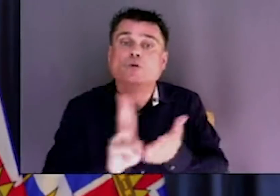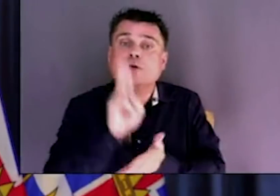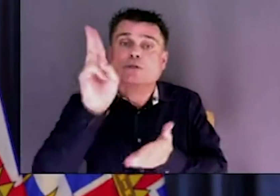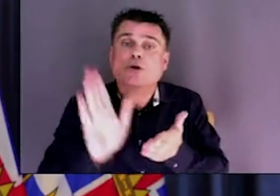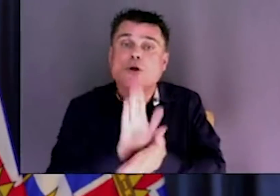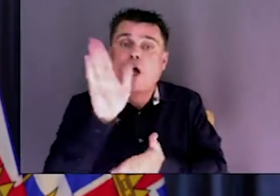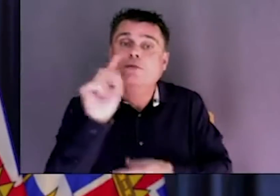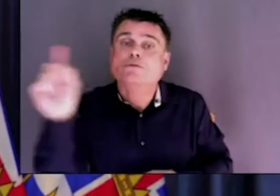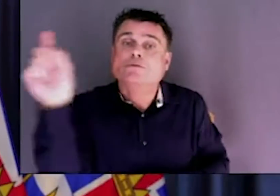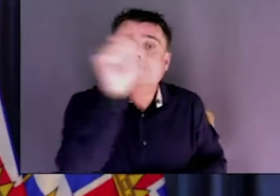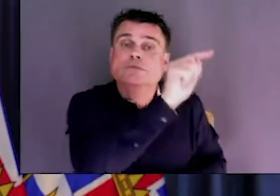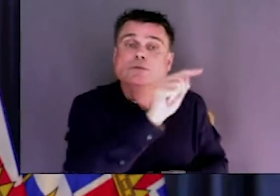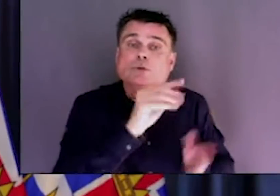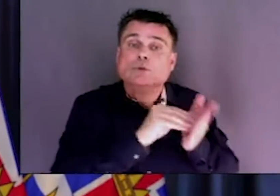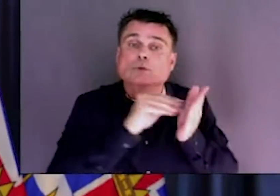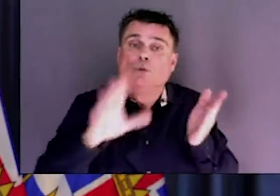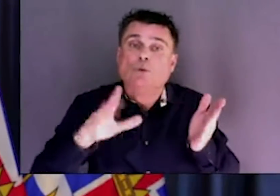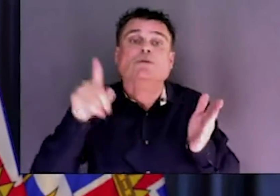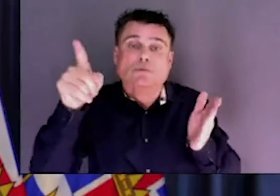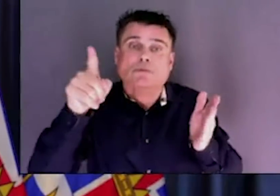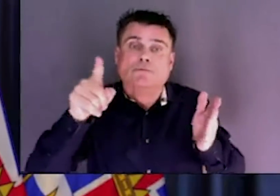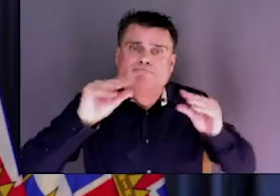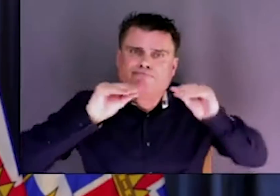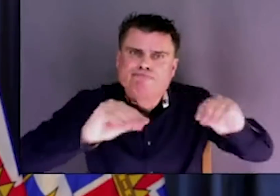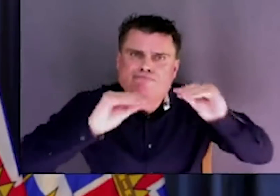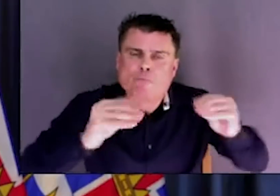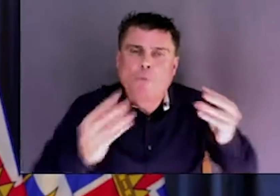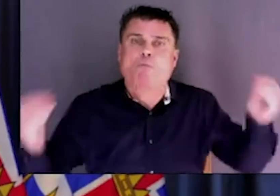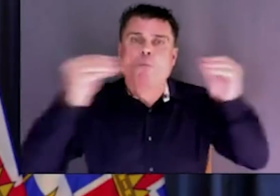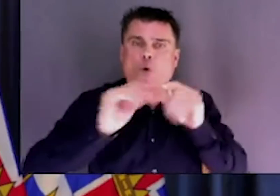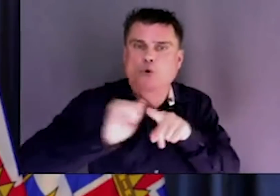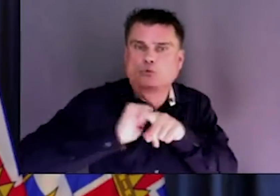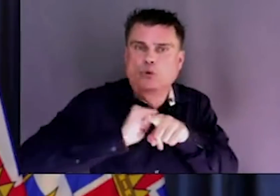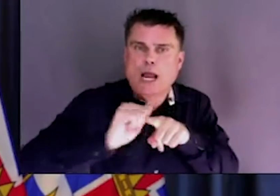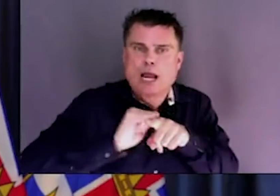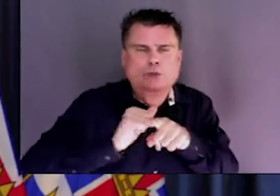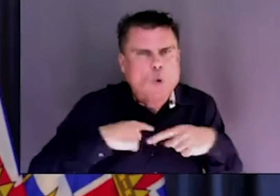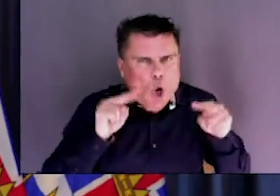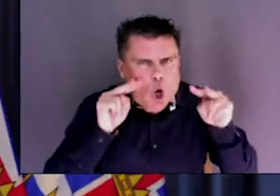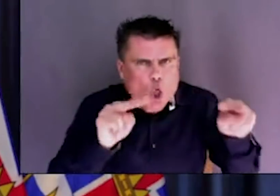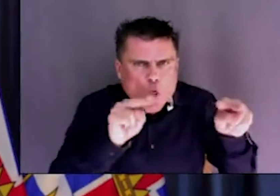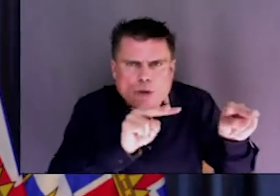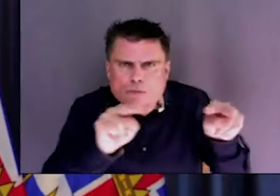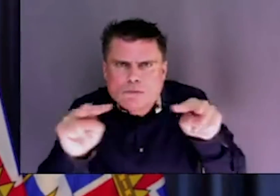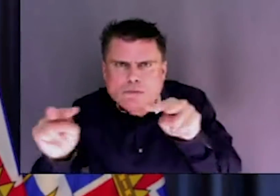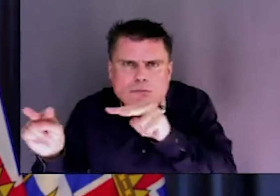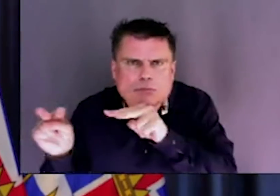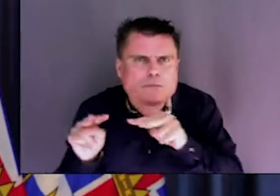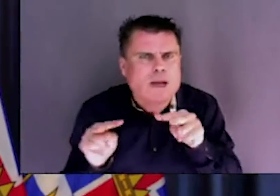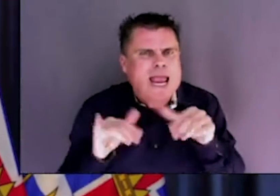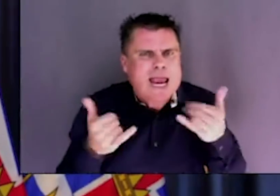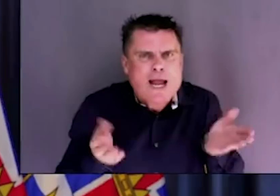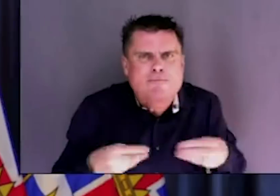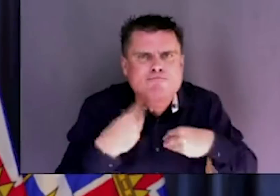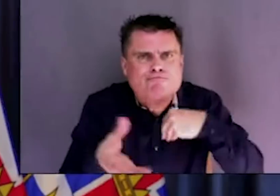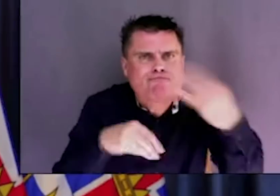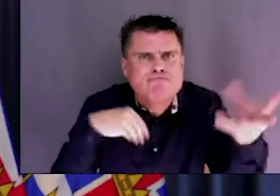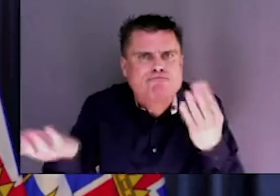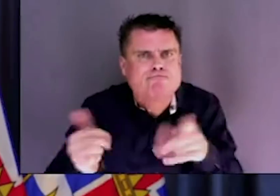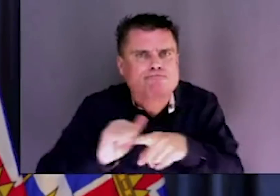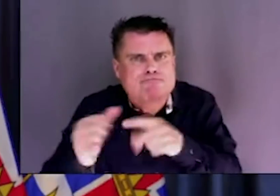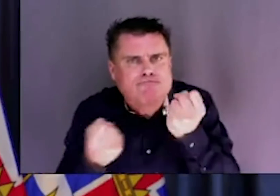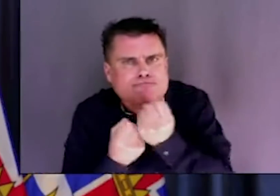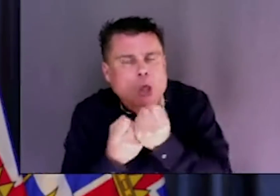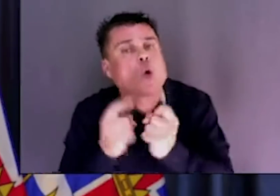been having, we need to find ways to make sure we're training the appropriate people to do the appropriate work in long-term care, and it is a very, very high priority for the